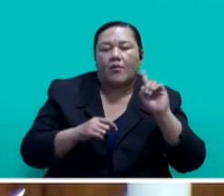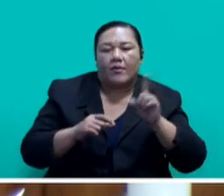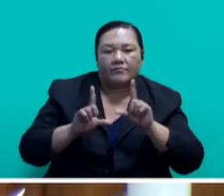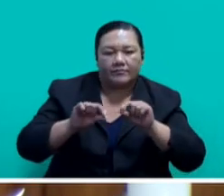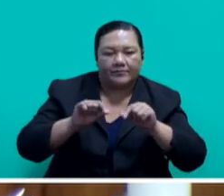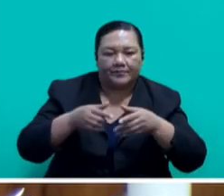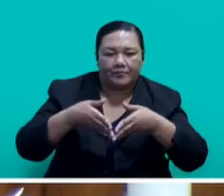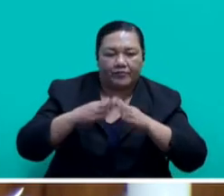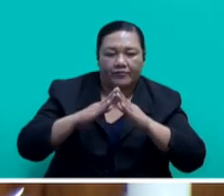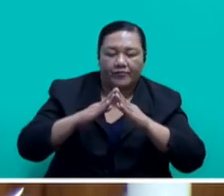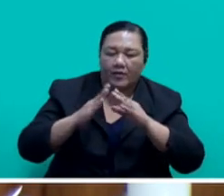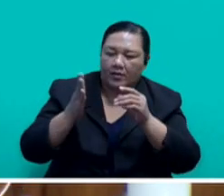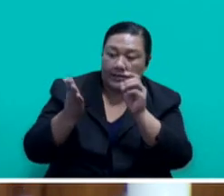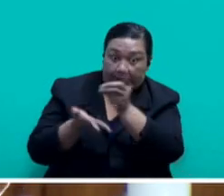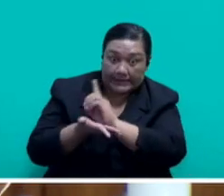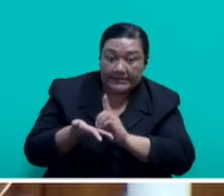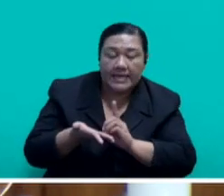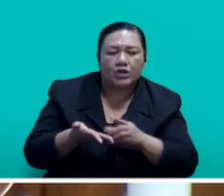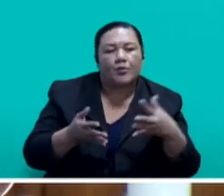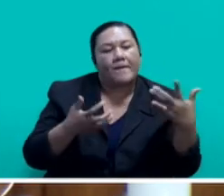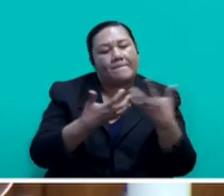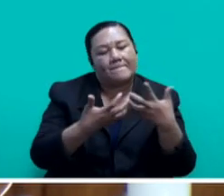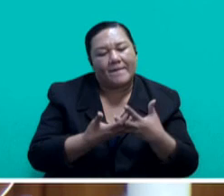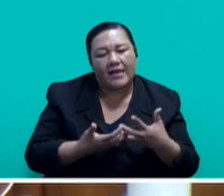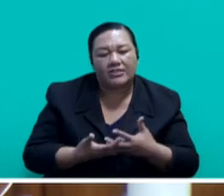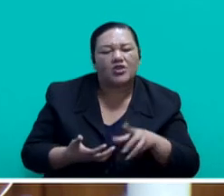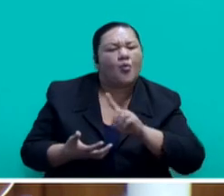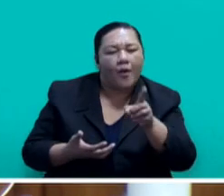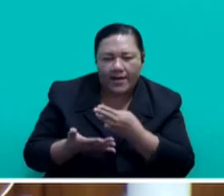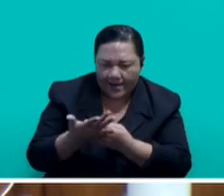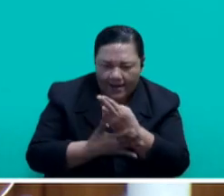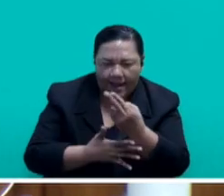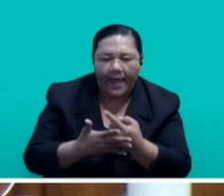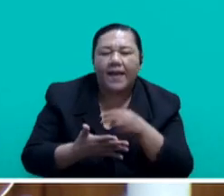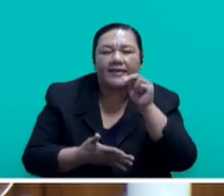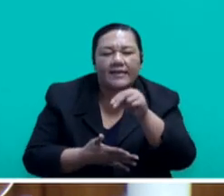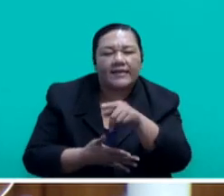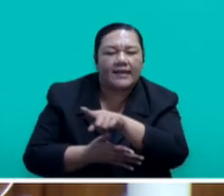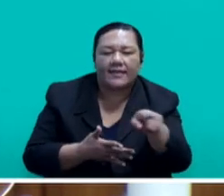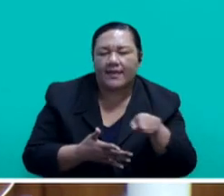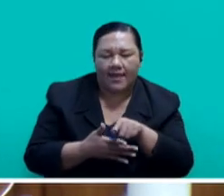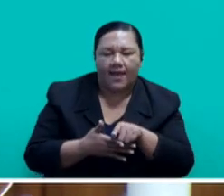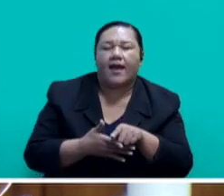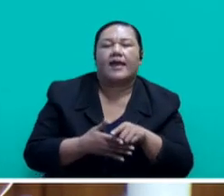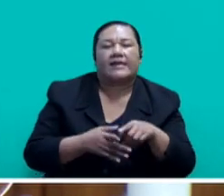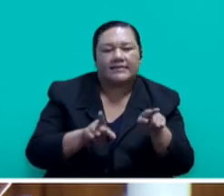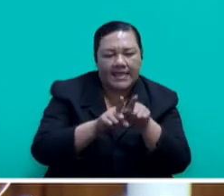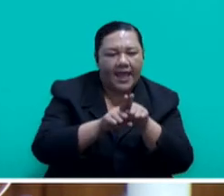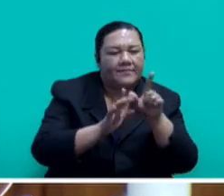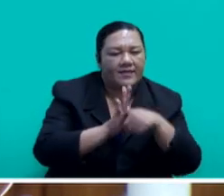is facing, but at the same time identified strategies for economic growth to rebuilding the